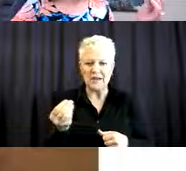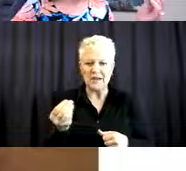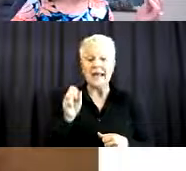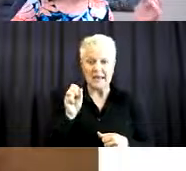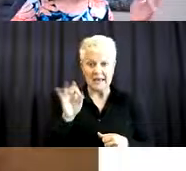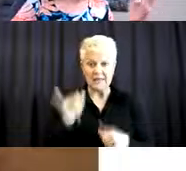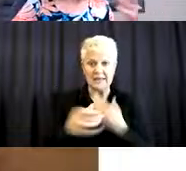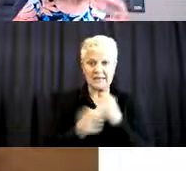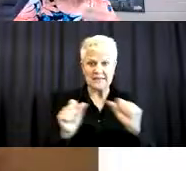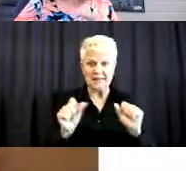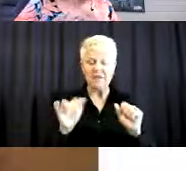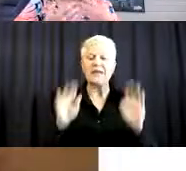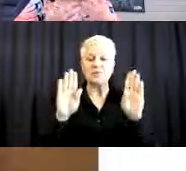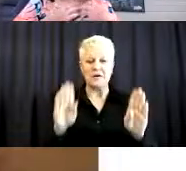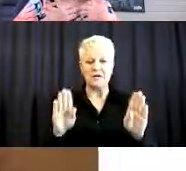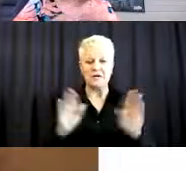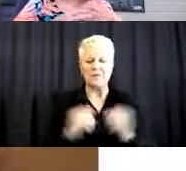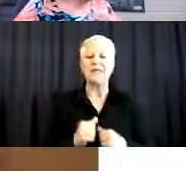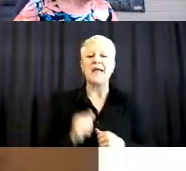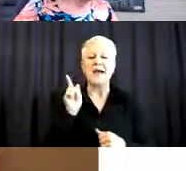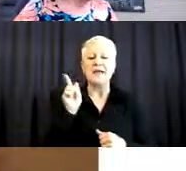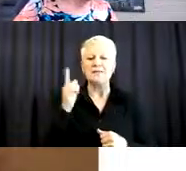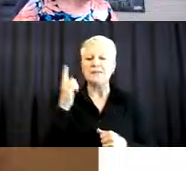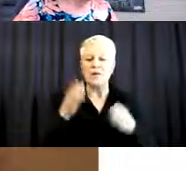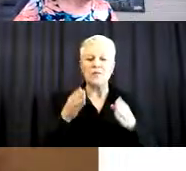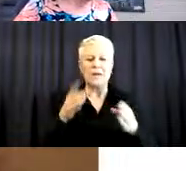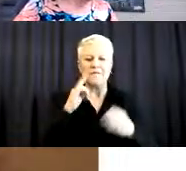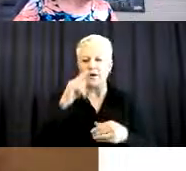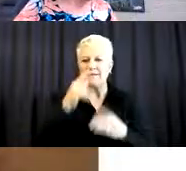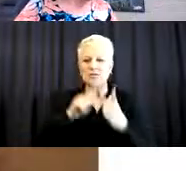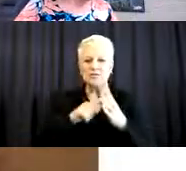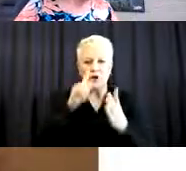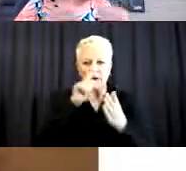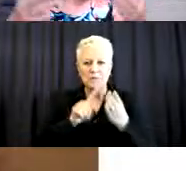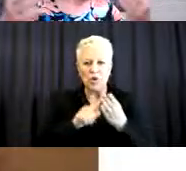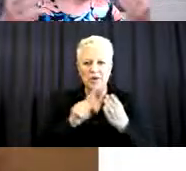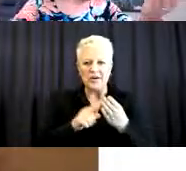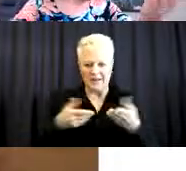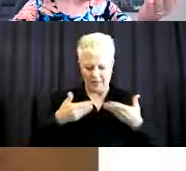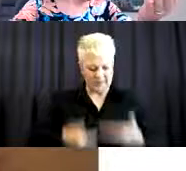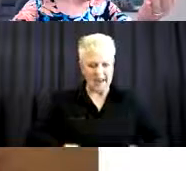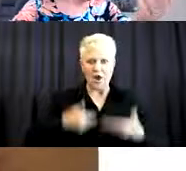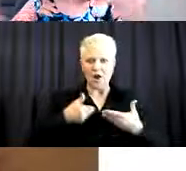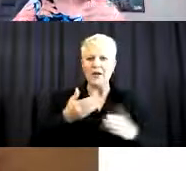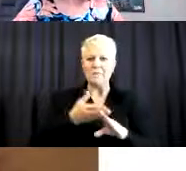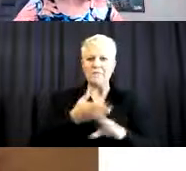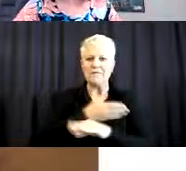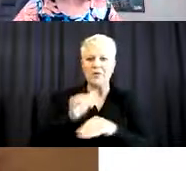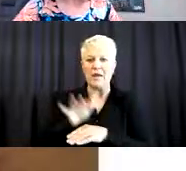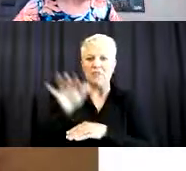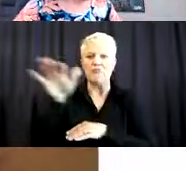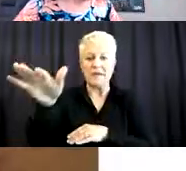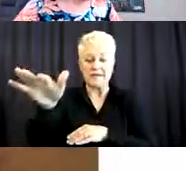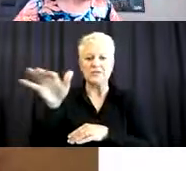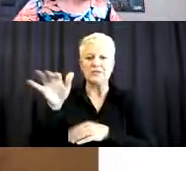it's wonderful. So this is a way to get kids to kind of start exploring right there before they're actually reaching out to interact with